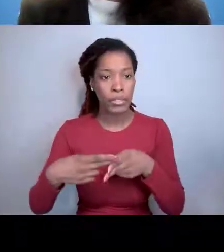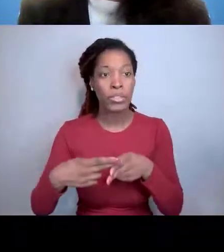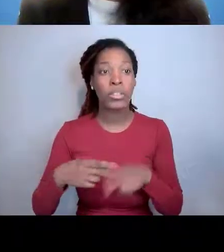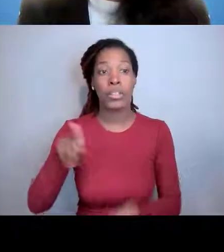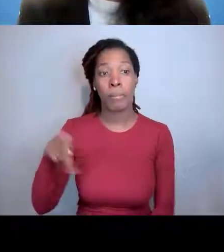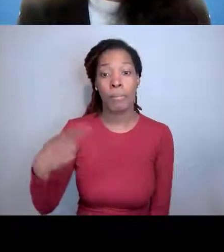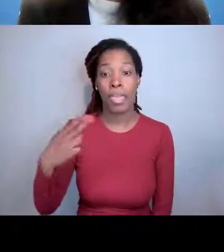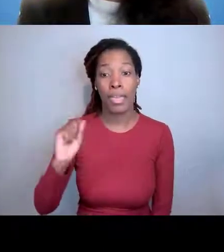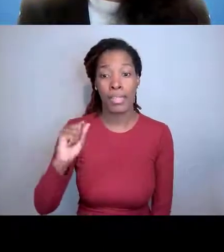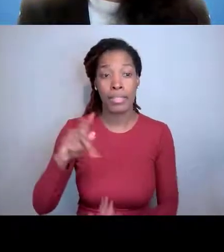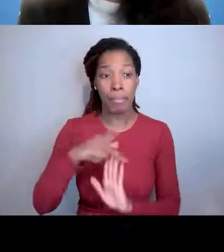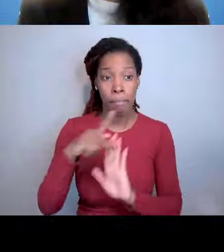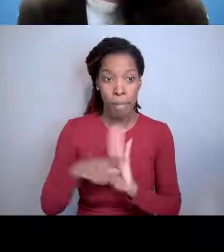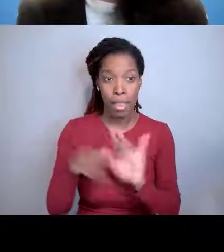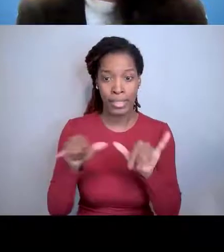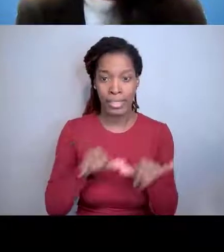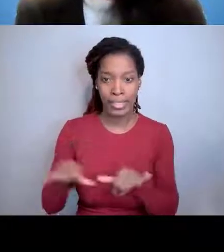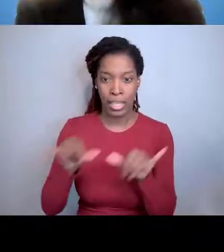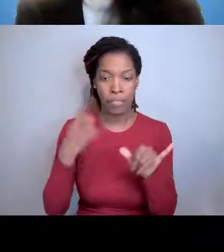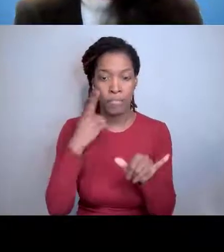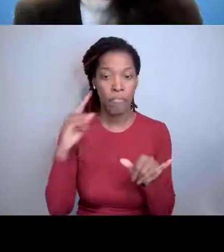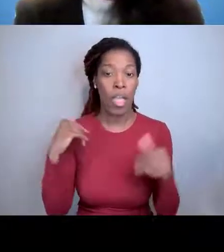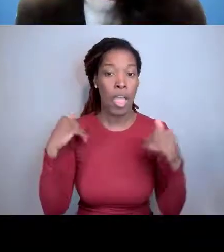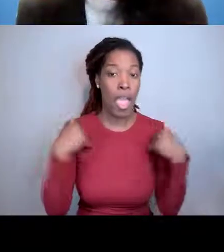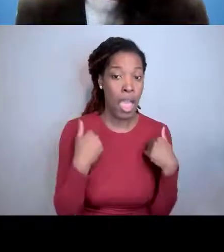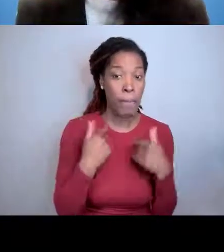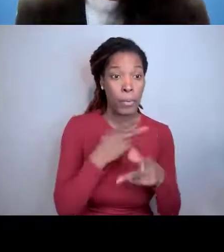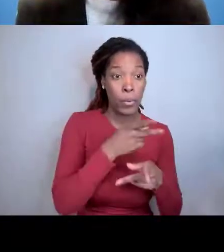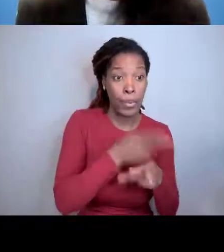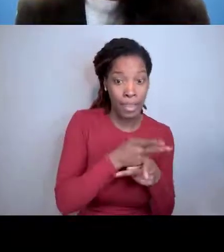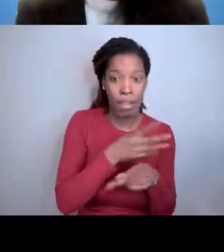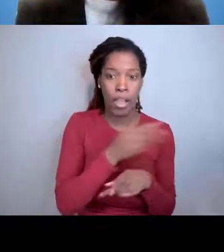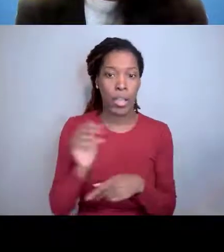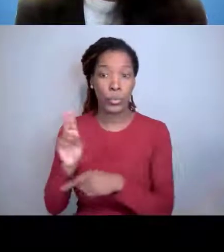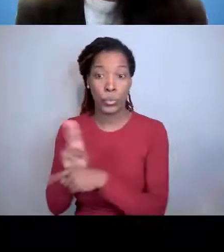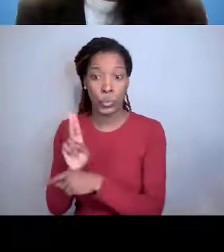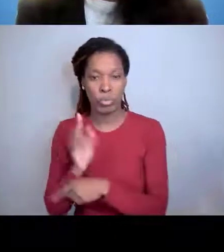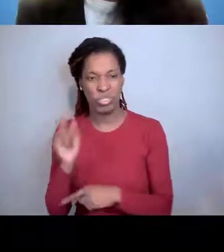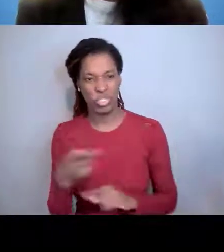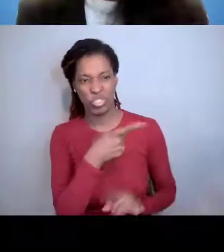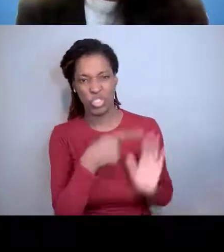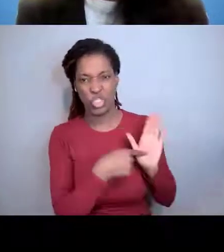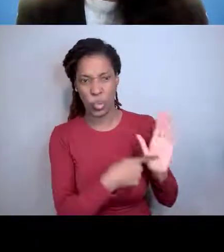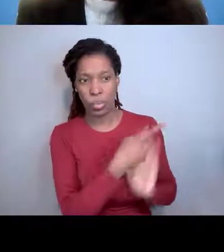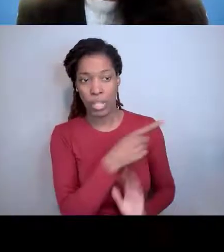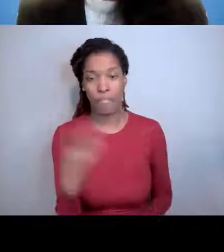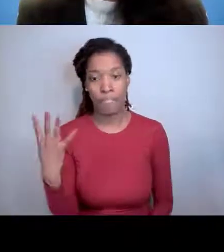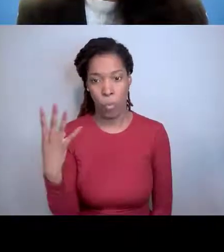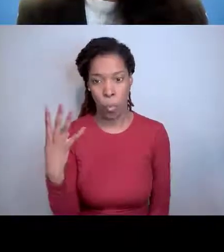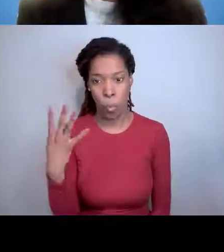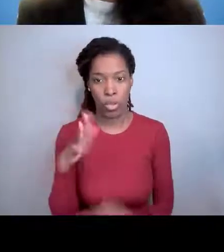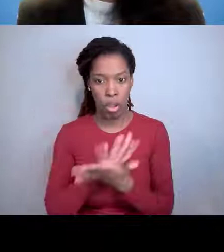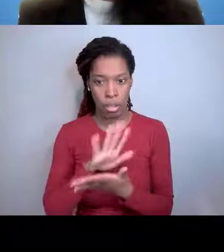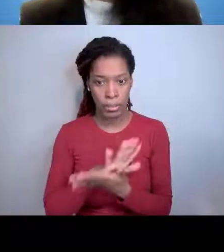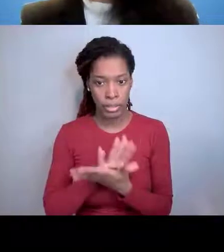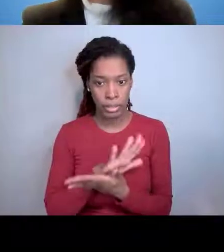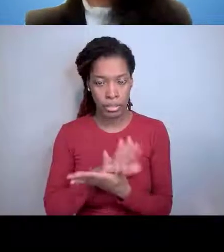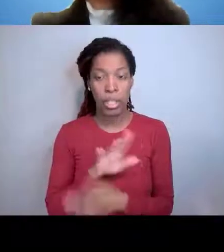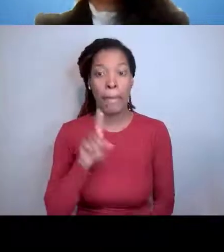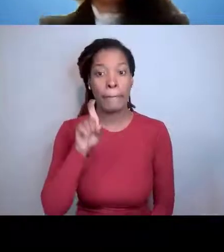policy standards for animal care and use as shown on this slide. There are 4 documents that you